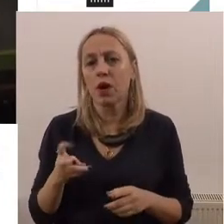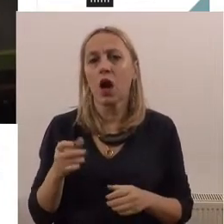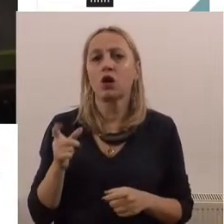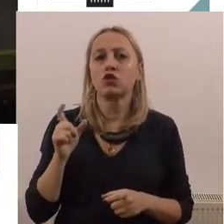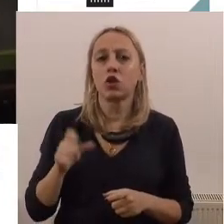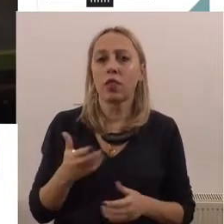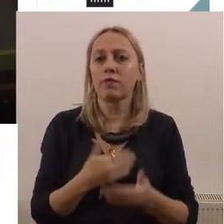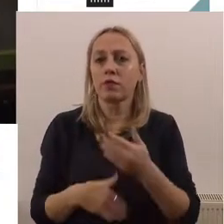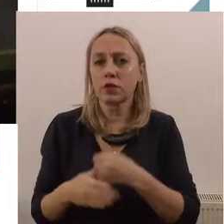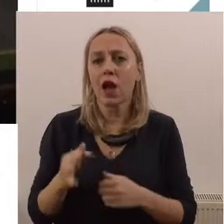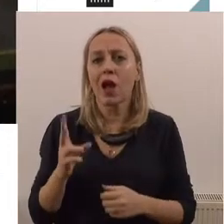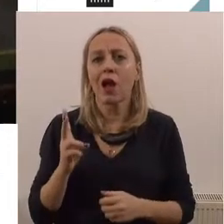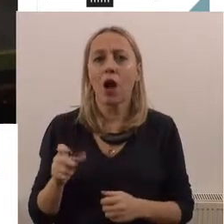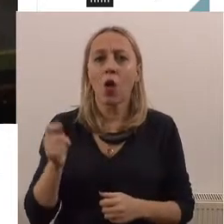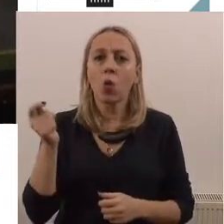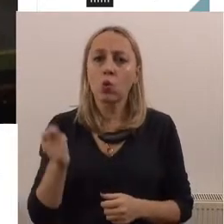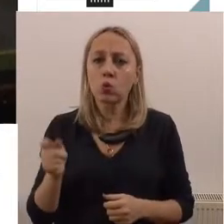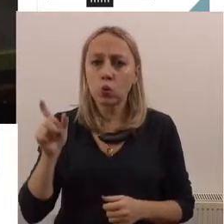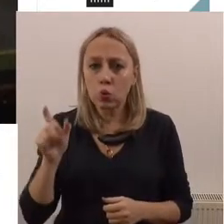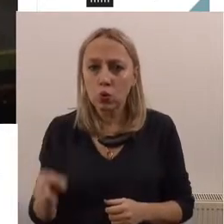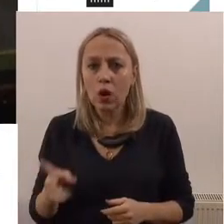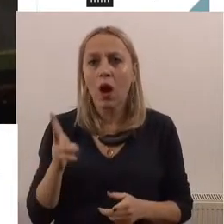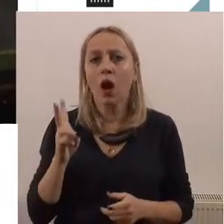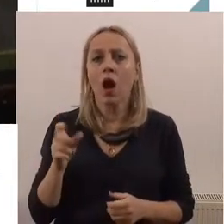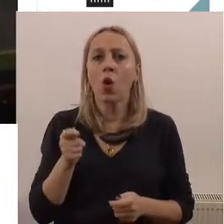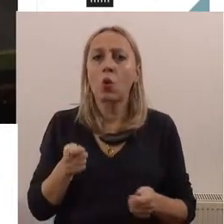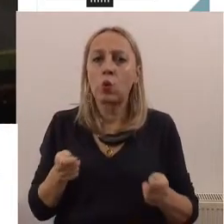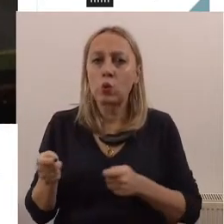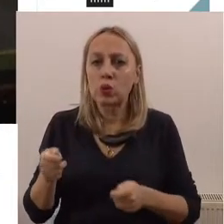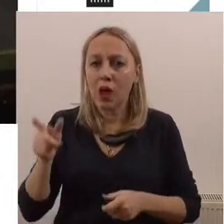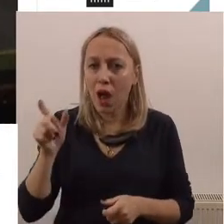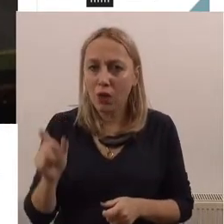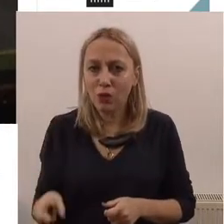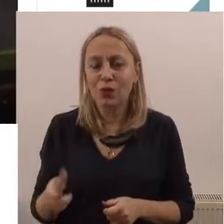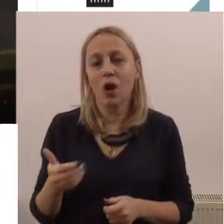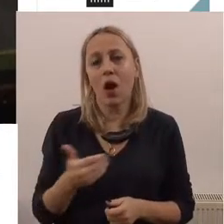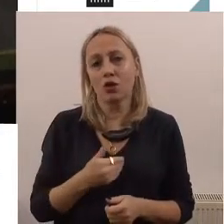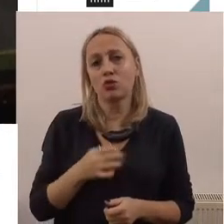And as an accessibility expert,